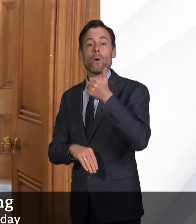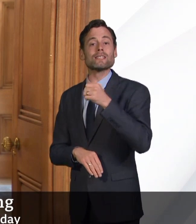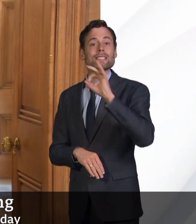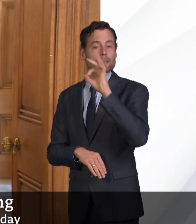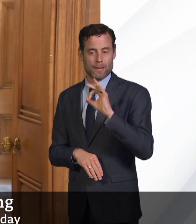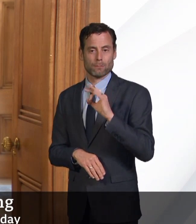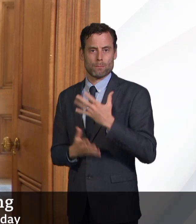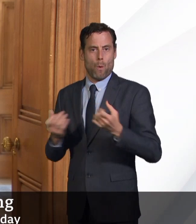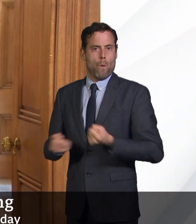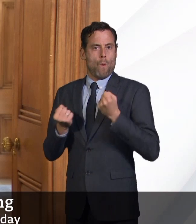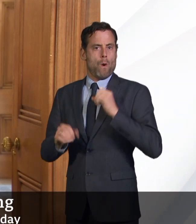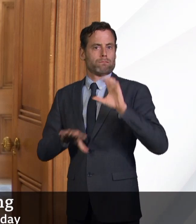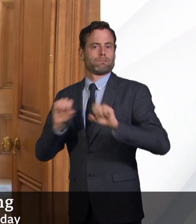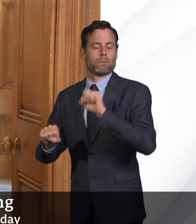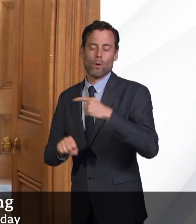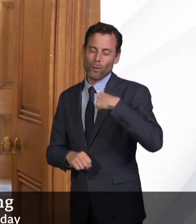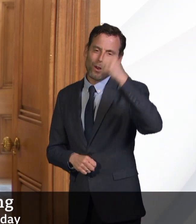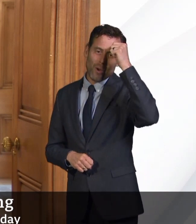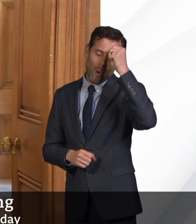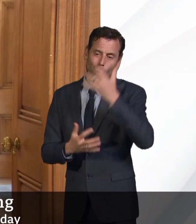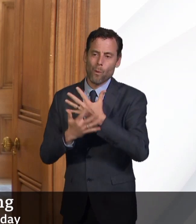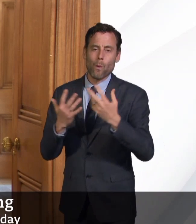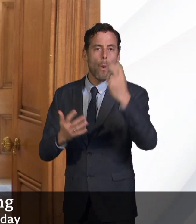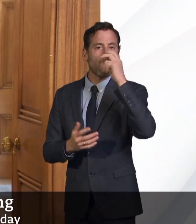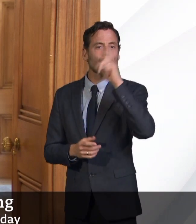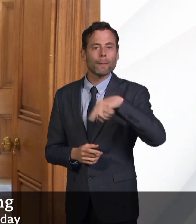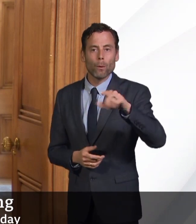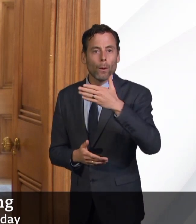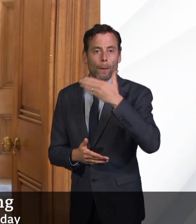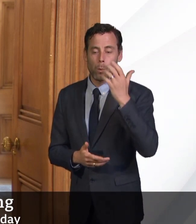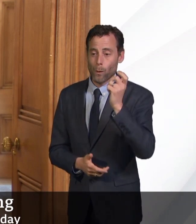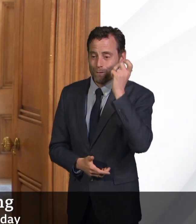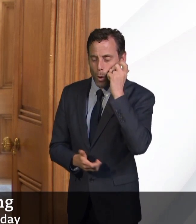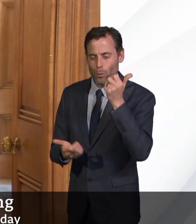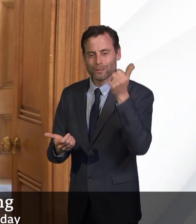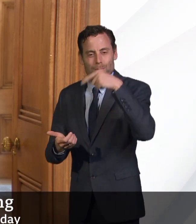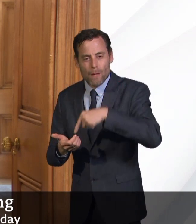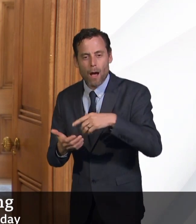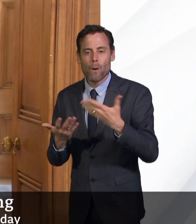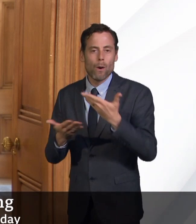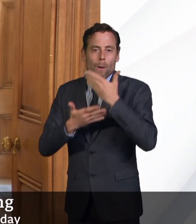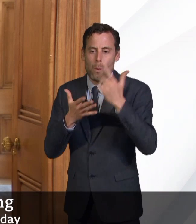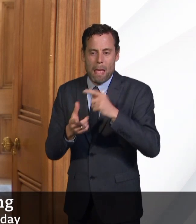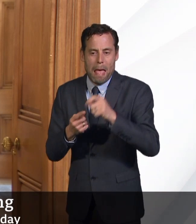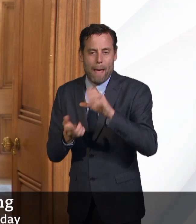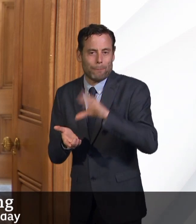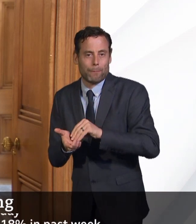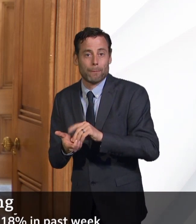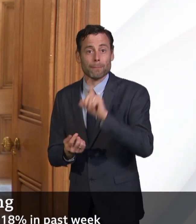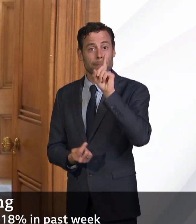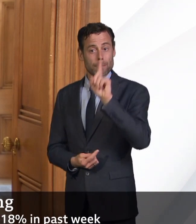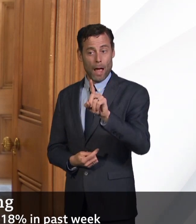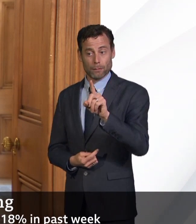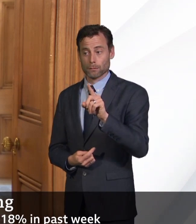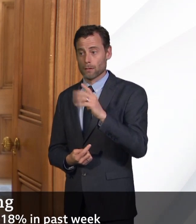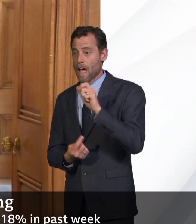not have a mobile phone and may not have an app, but also many will have family who'd be able to support them to get such an